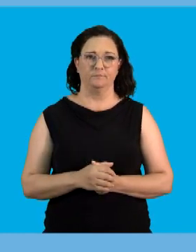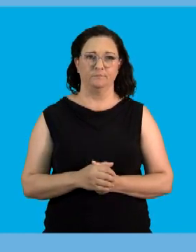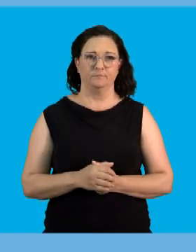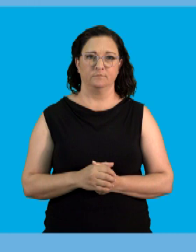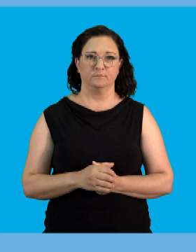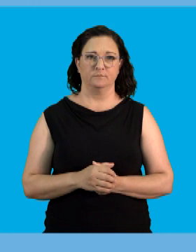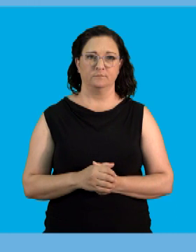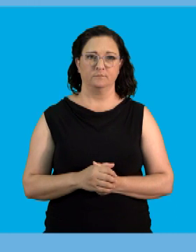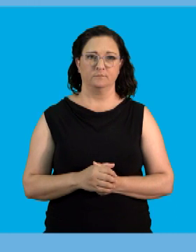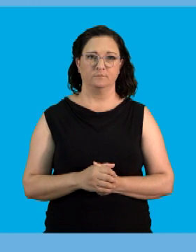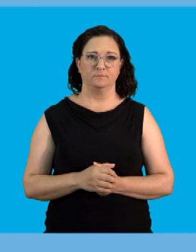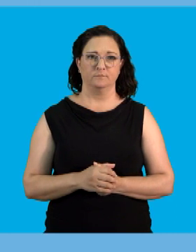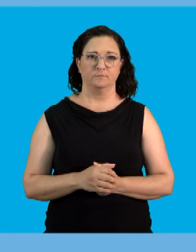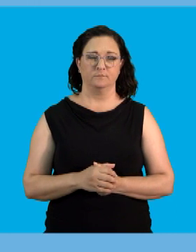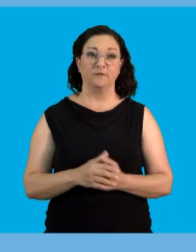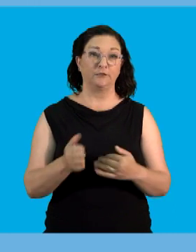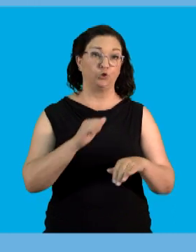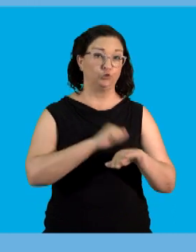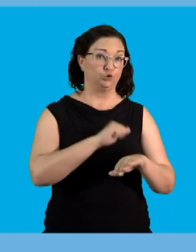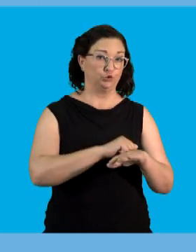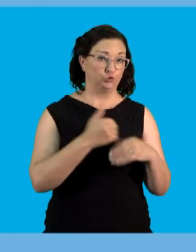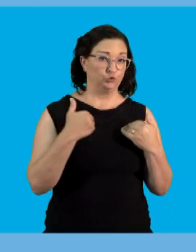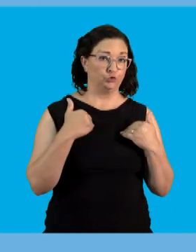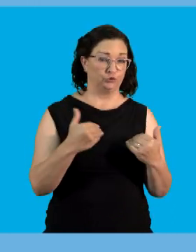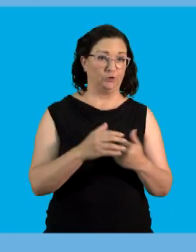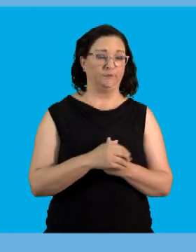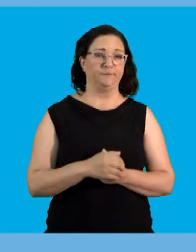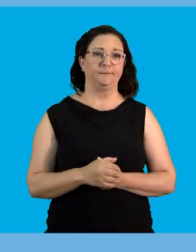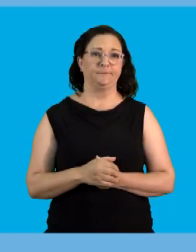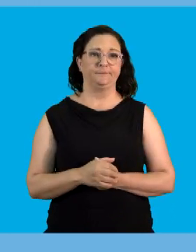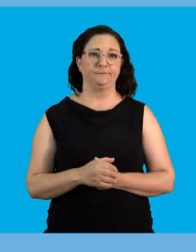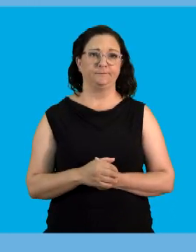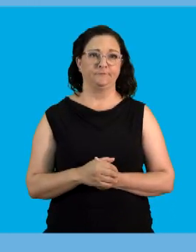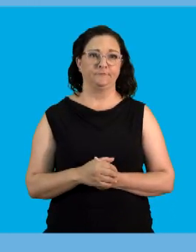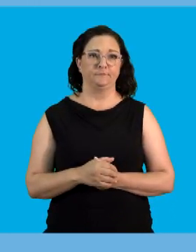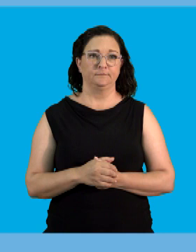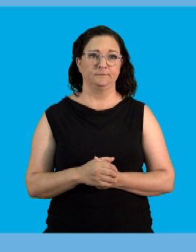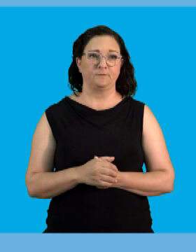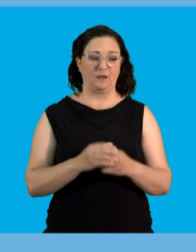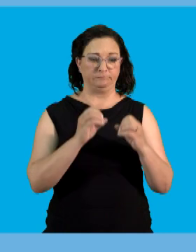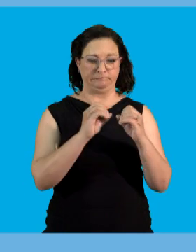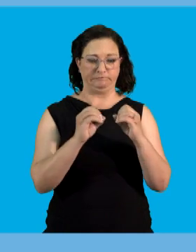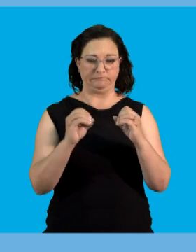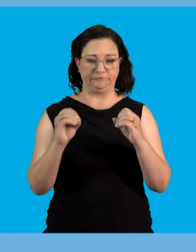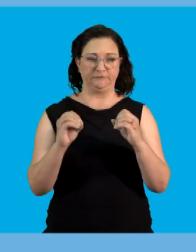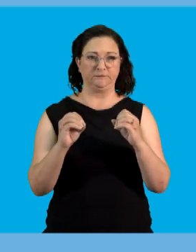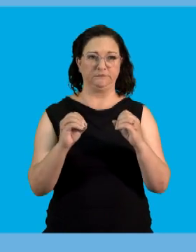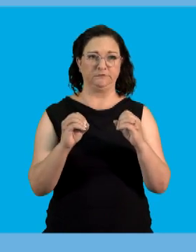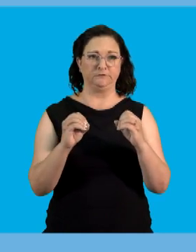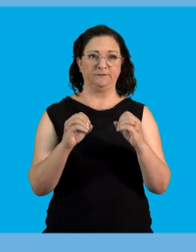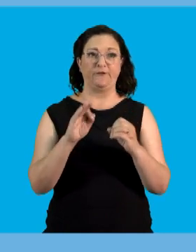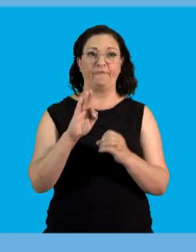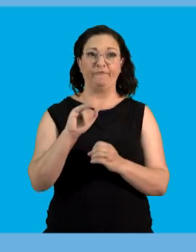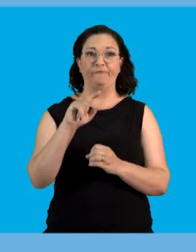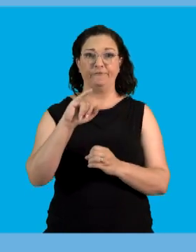making up a solid? So what is the movement of the particles that are making up the solid? So starting with the arrangement of a solid, so they are the particles,